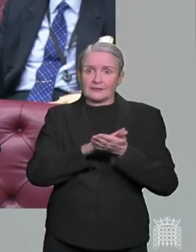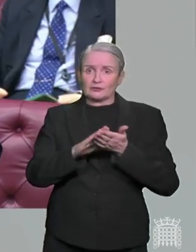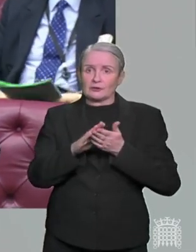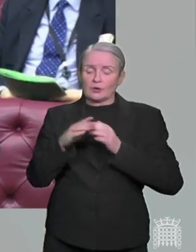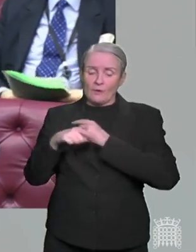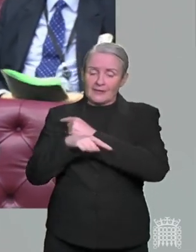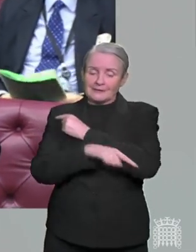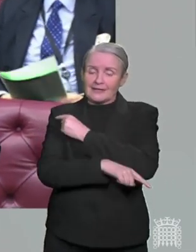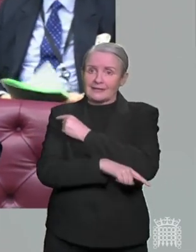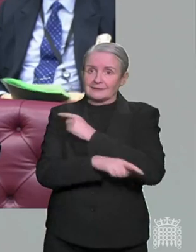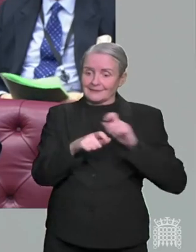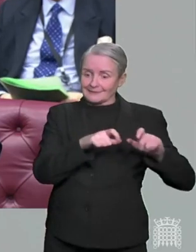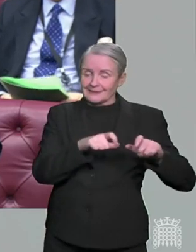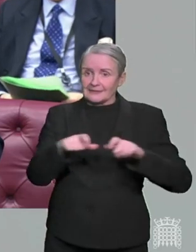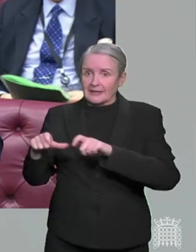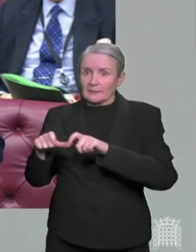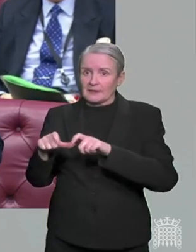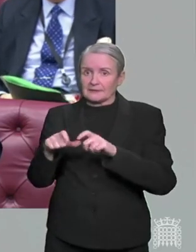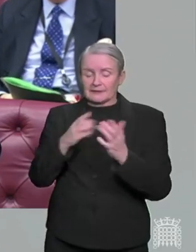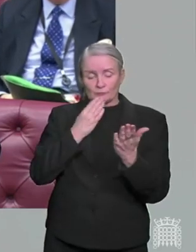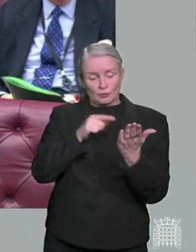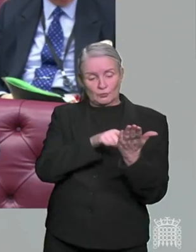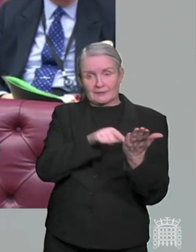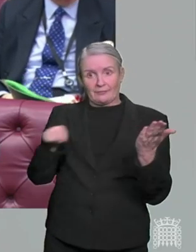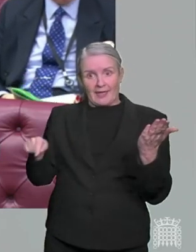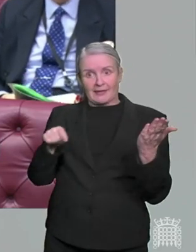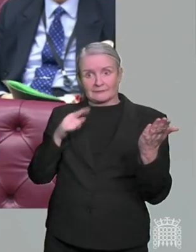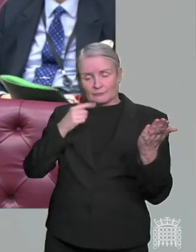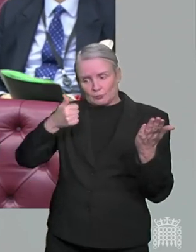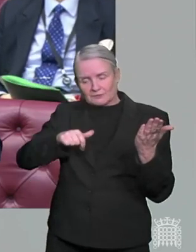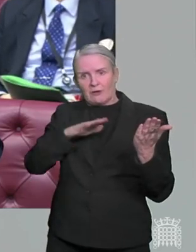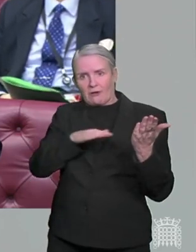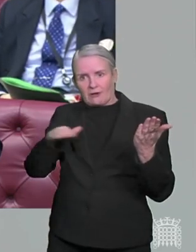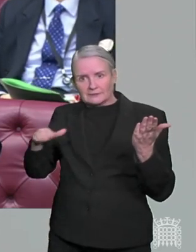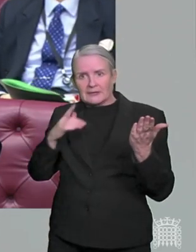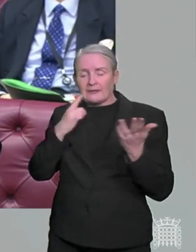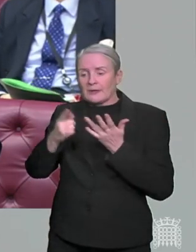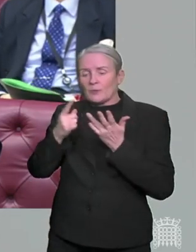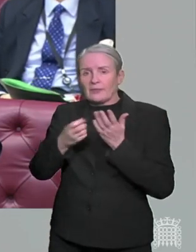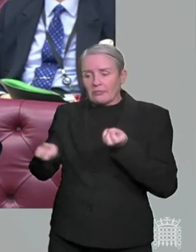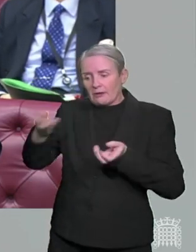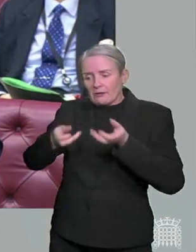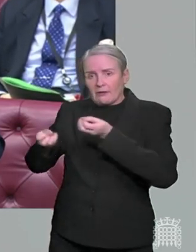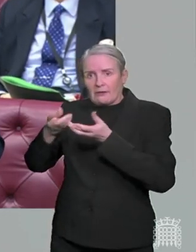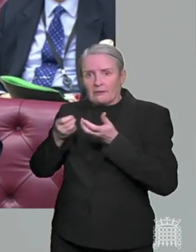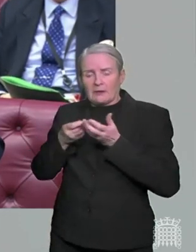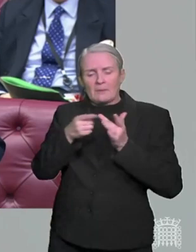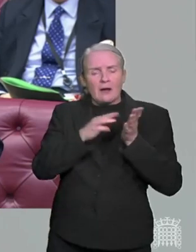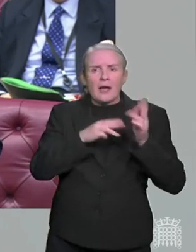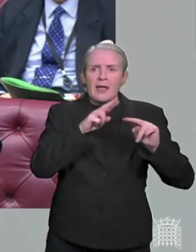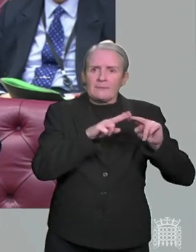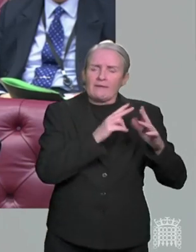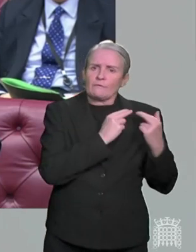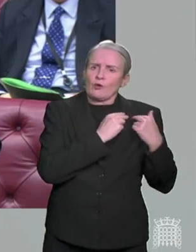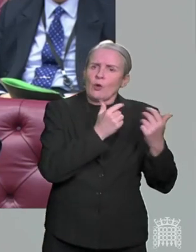and use that as the baseline. We're very happy to look at other ideas, but I think with the IMF's role that makes sense. But we completely